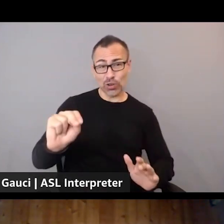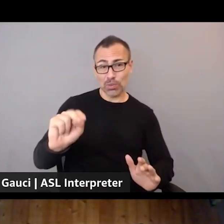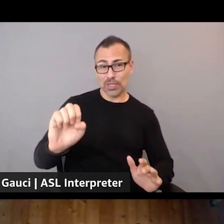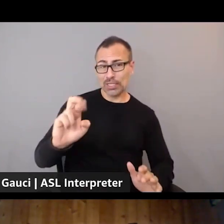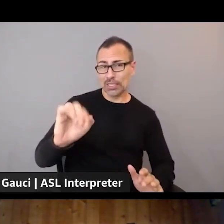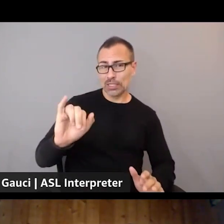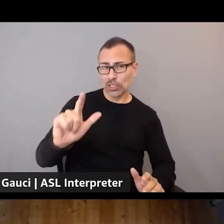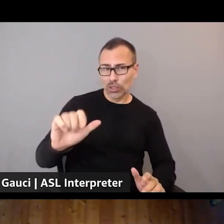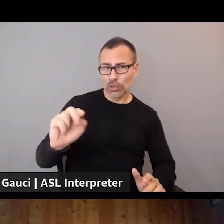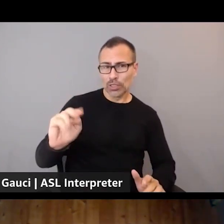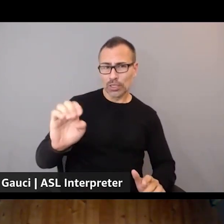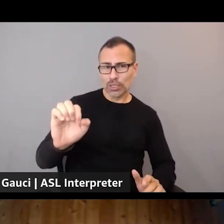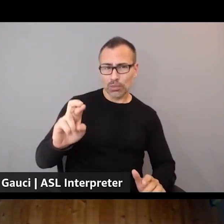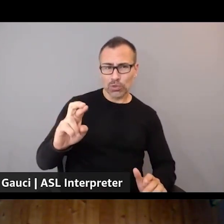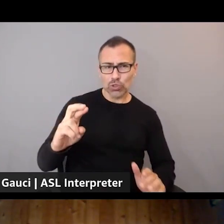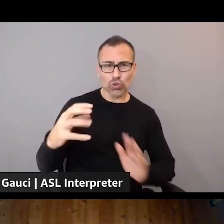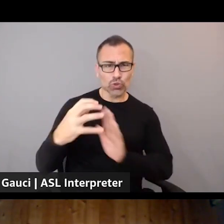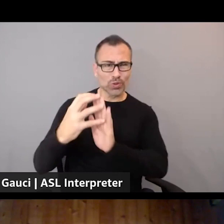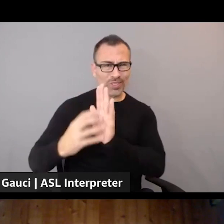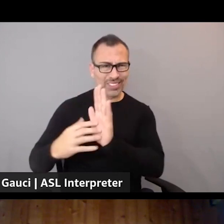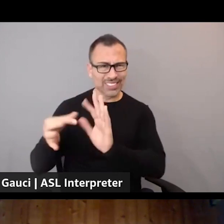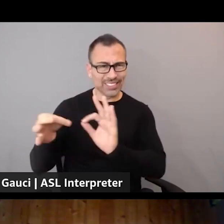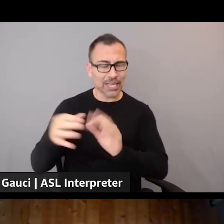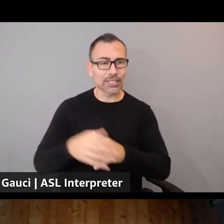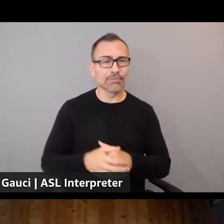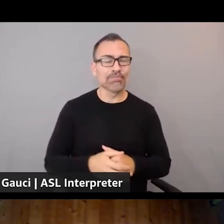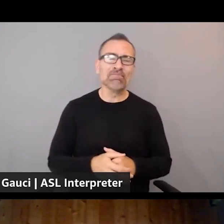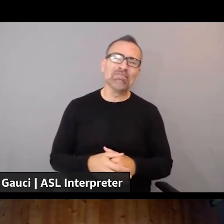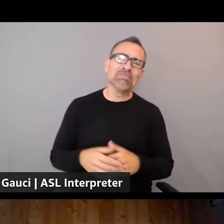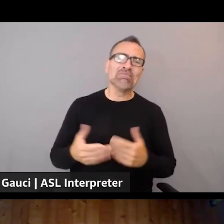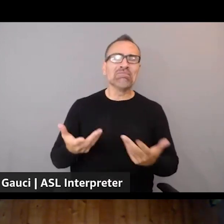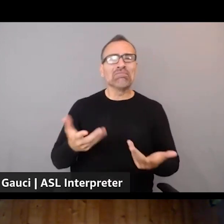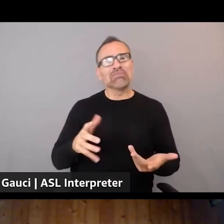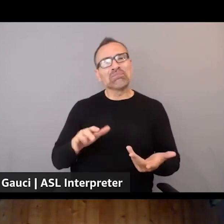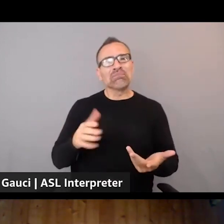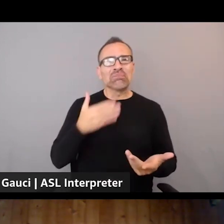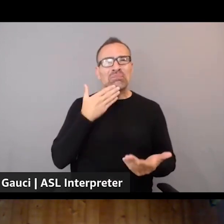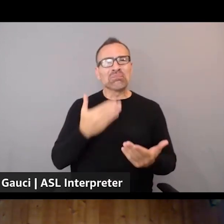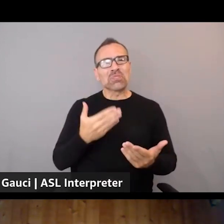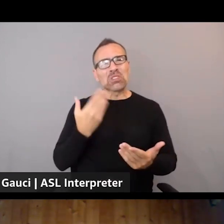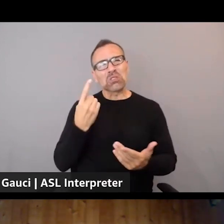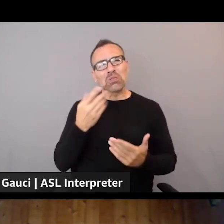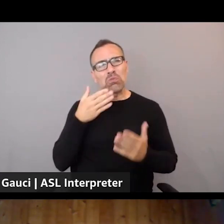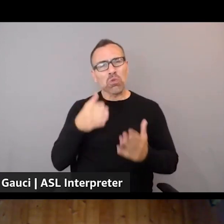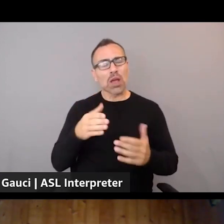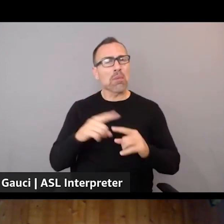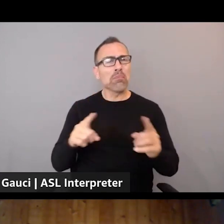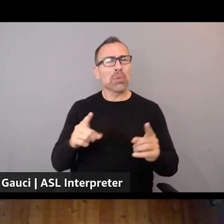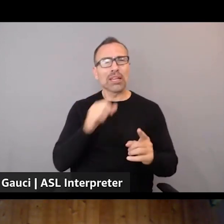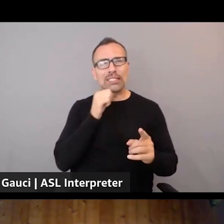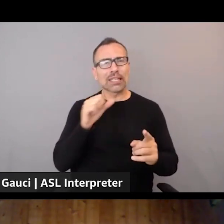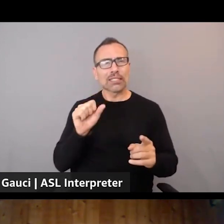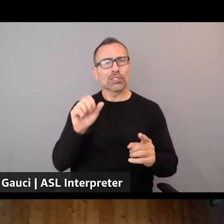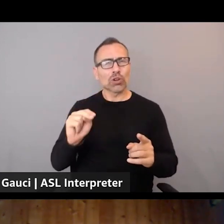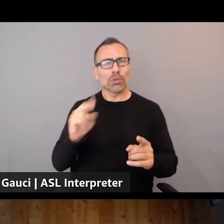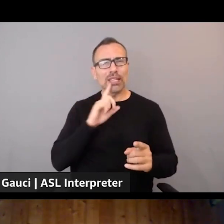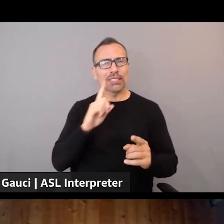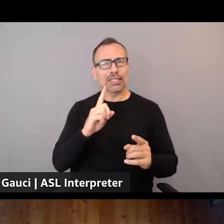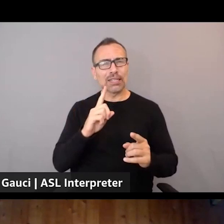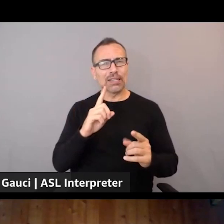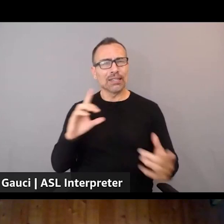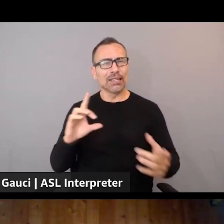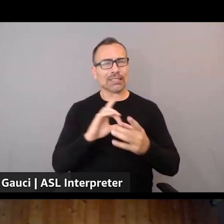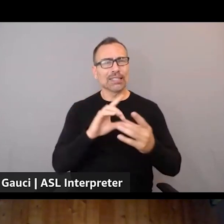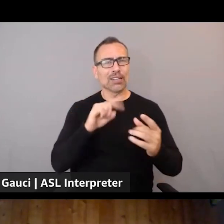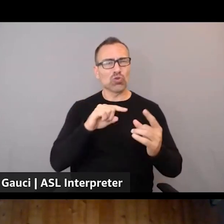That's a good way to think about it. Yeah, it's not necessarily a serial number in that it's only assigned to that body of text, because it's